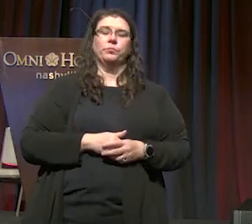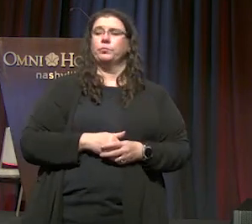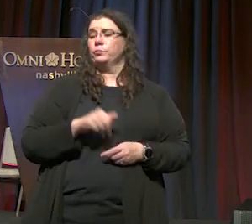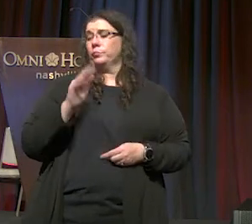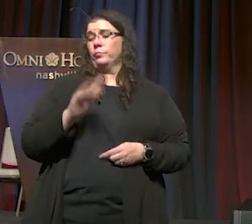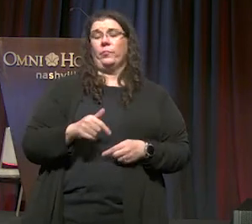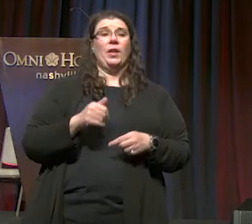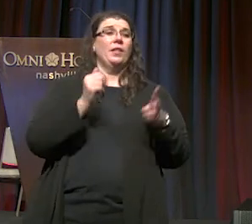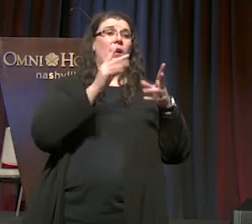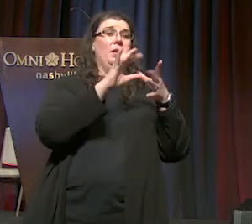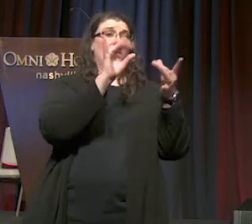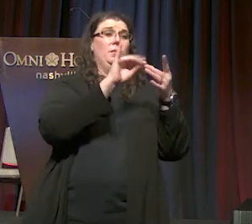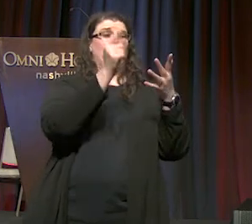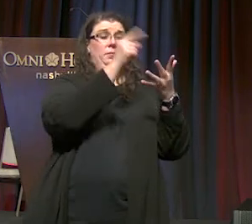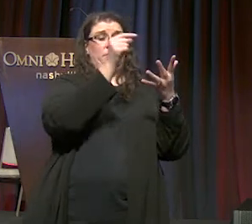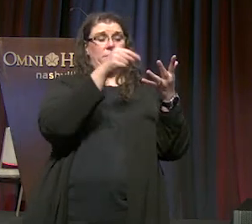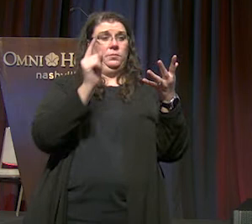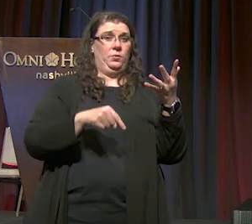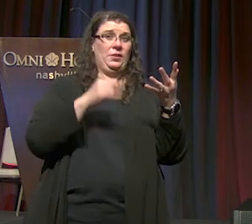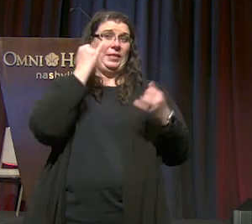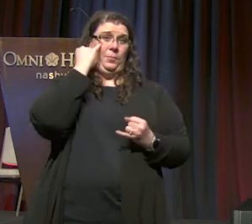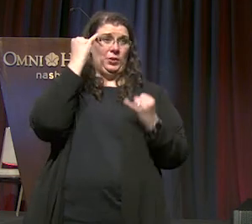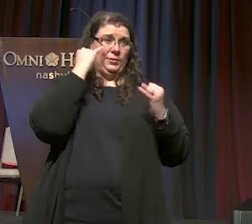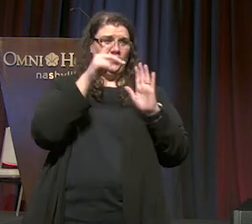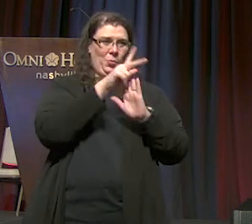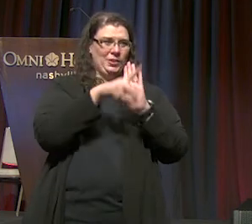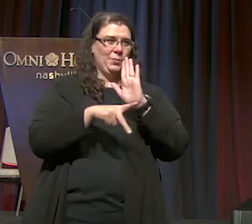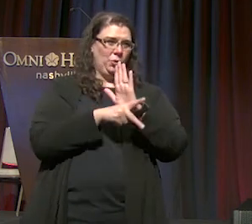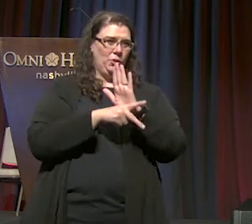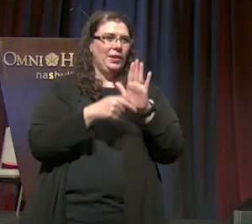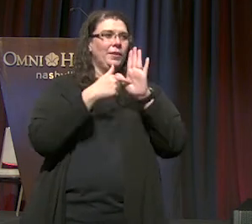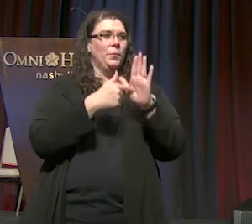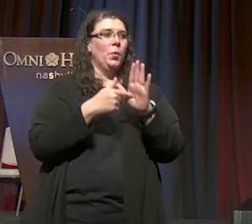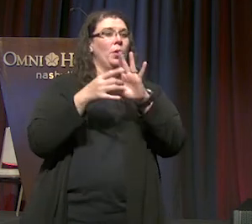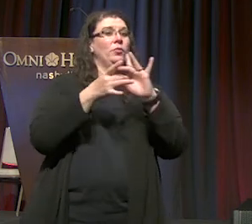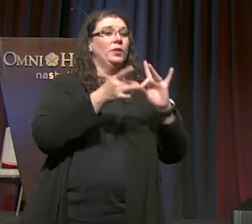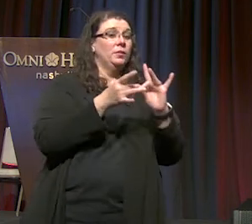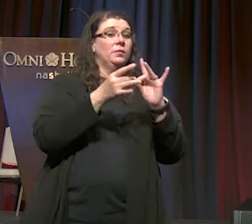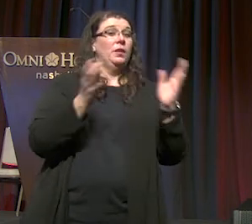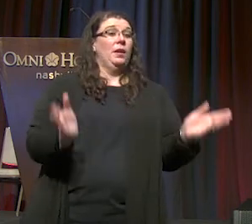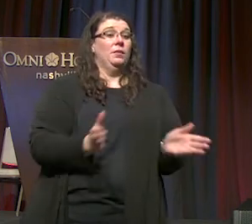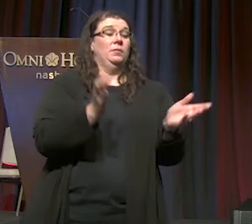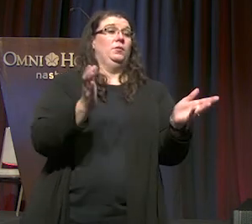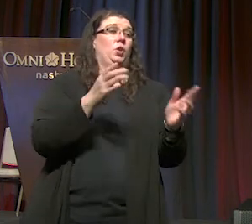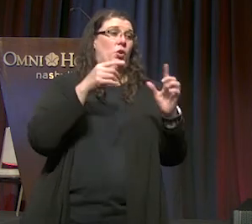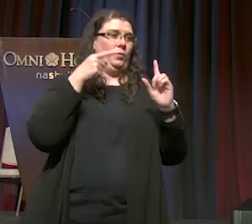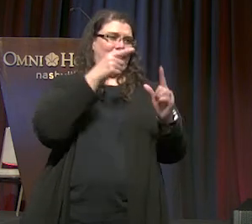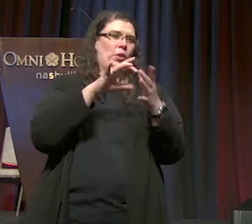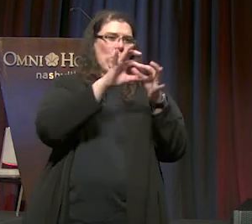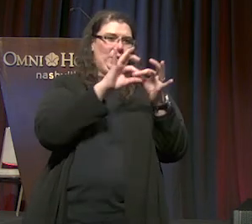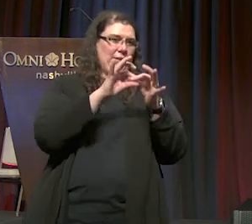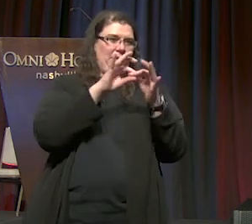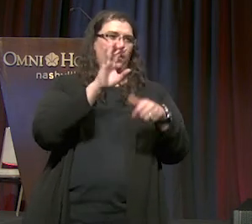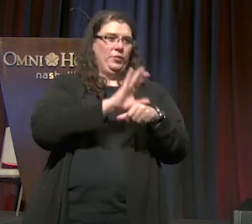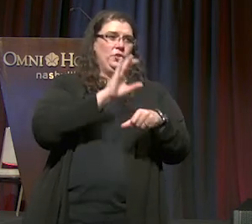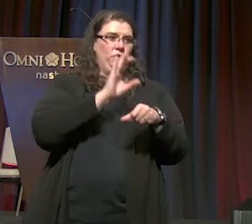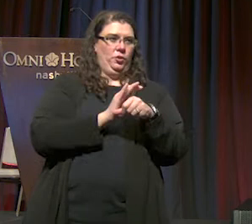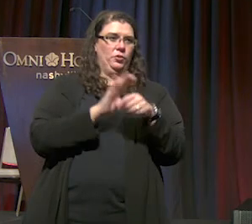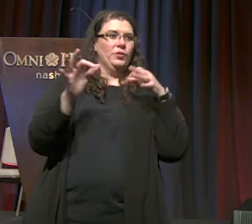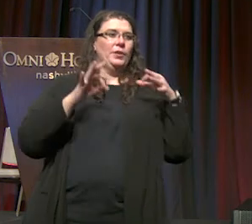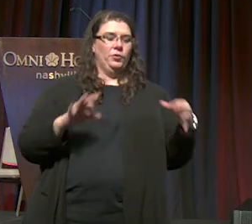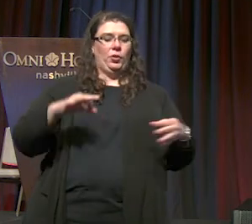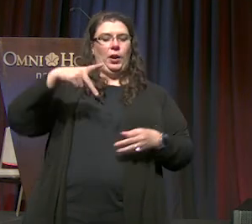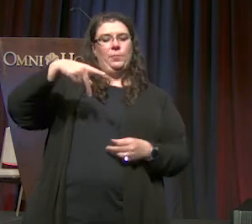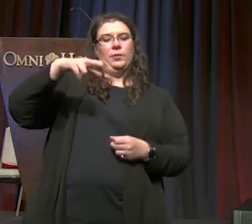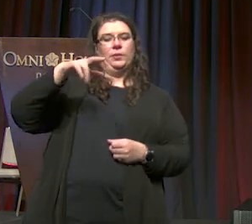following principles that promote the unity and inclusiveness of the Church, described in the preamble